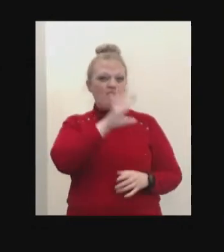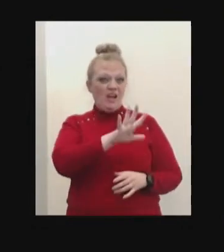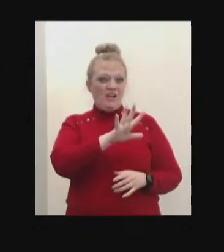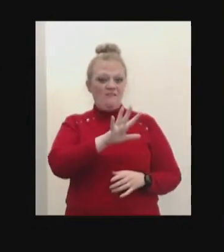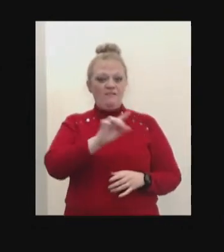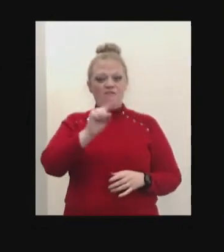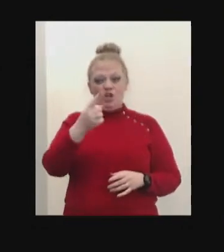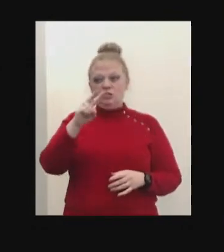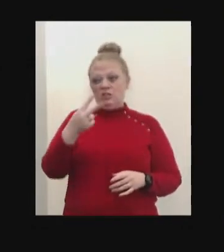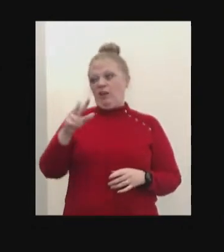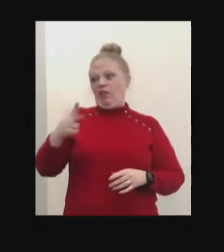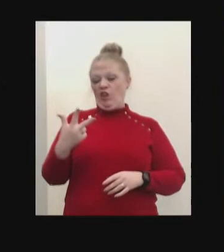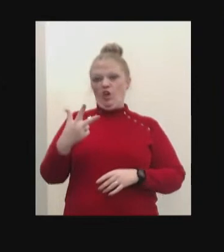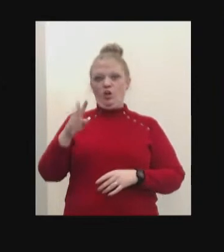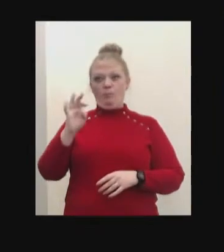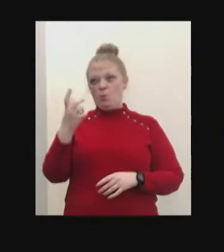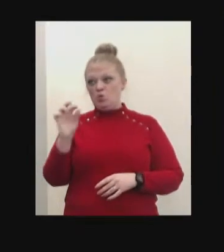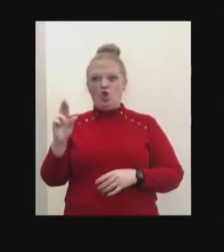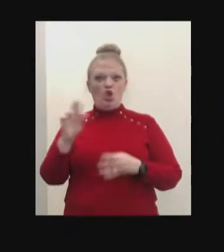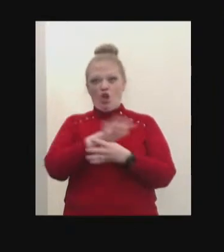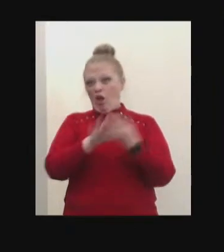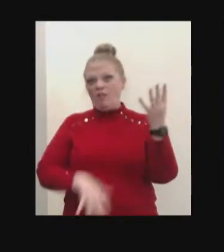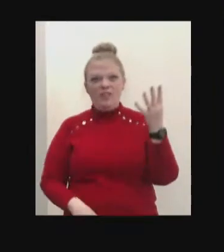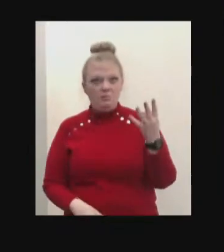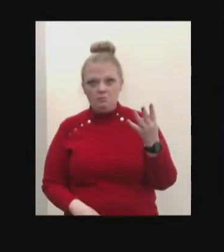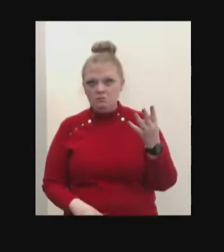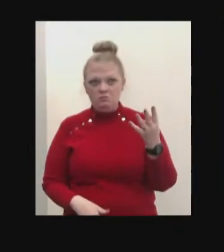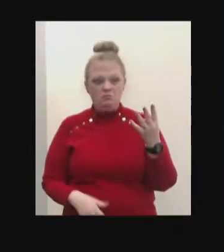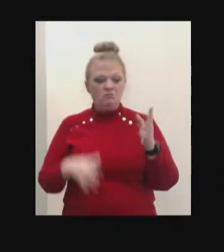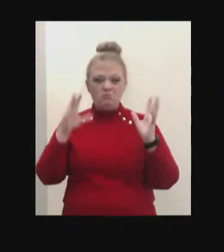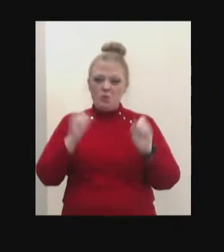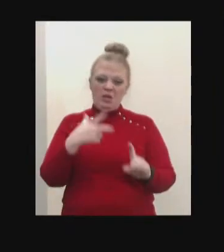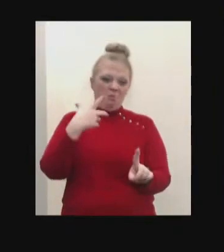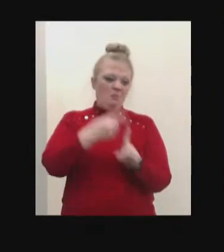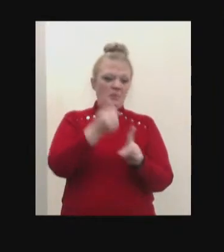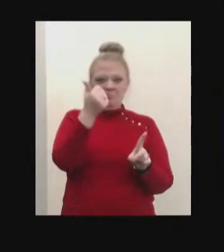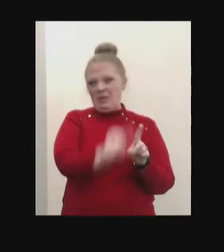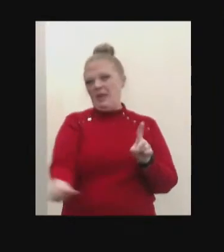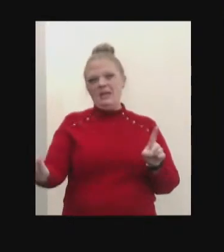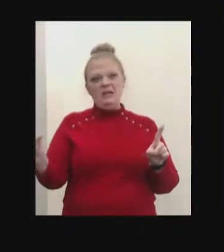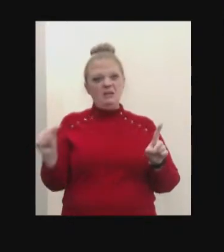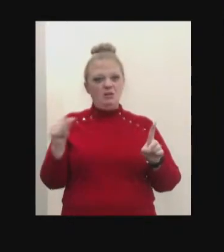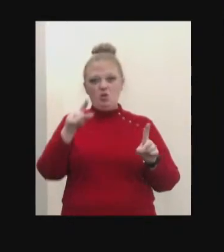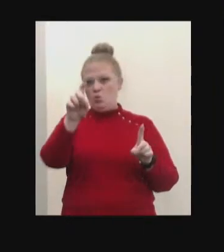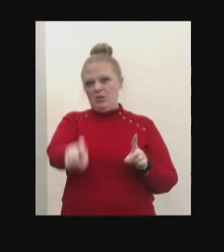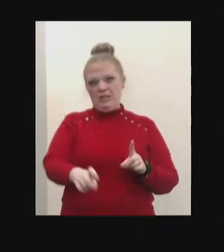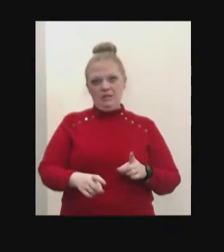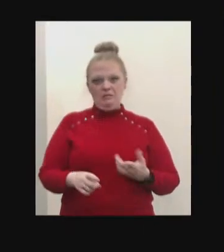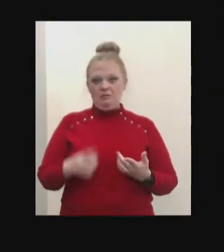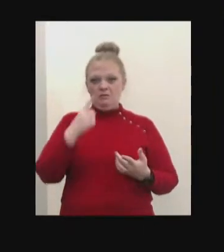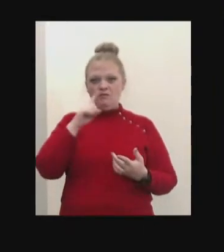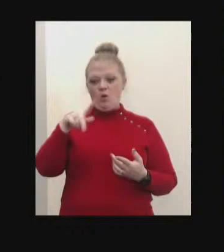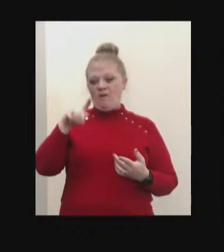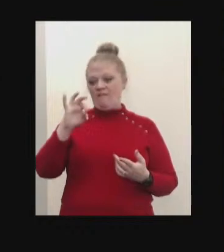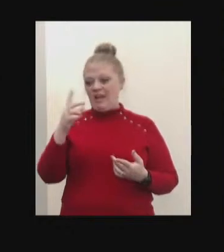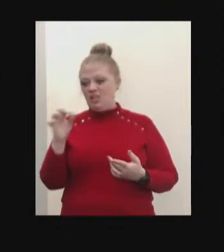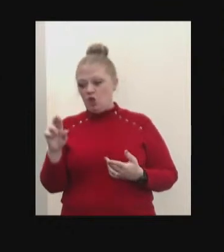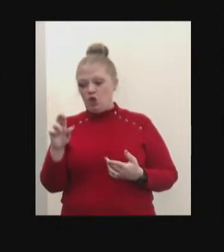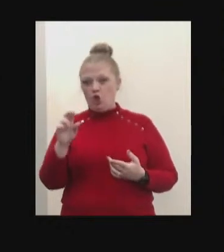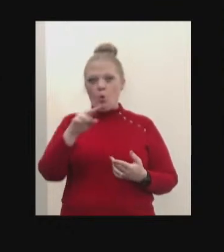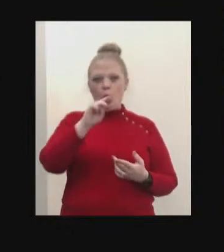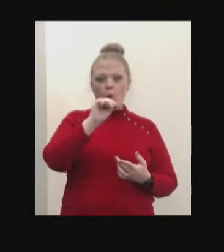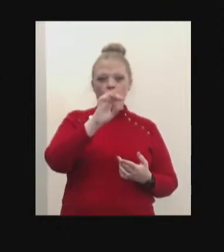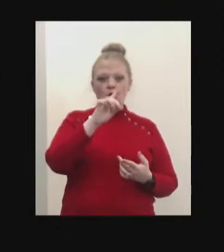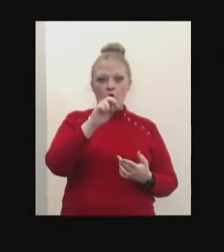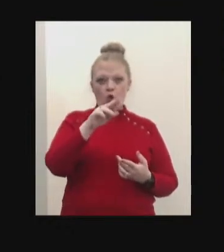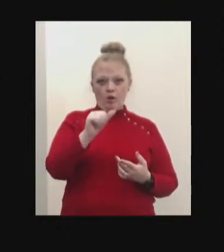third doses, booster doses, so we can give you anything that you need of the Pfizer and Moderna. So Monday, we're